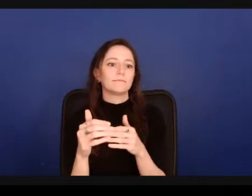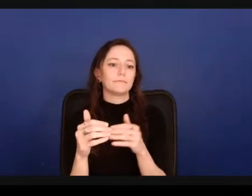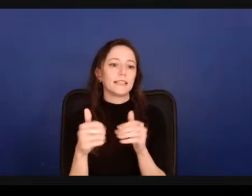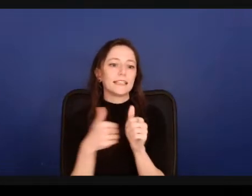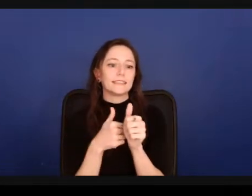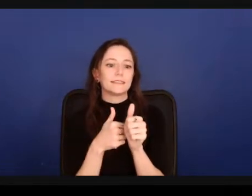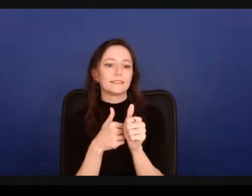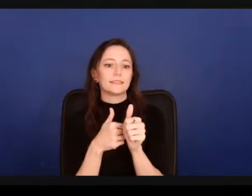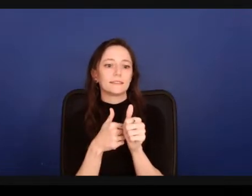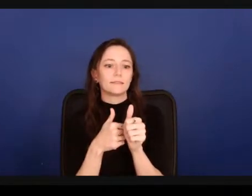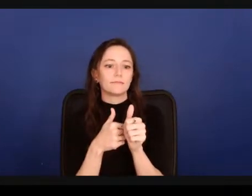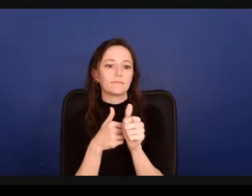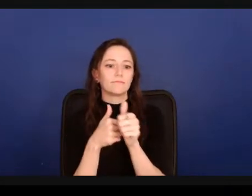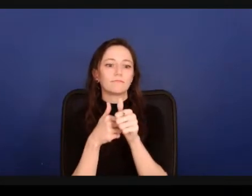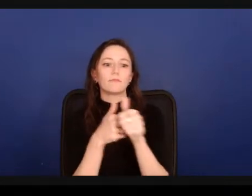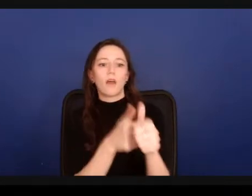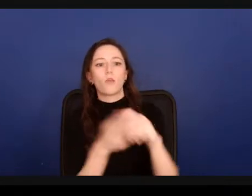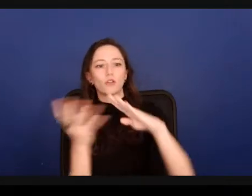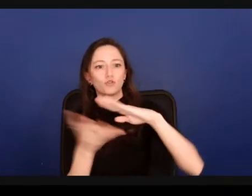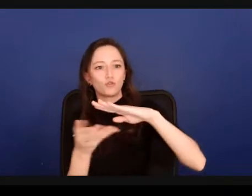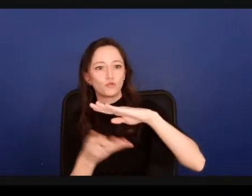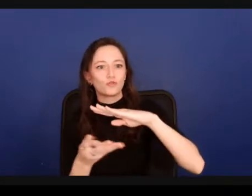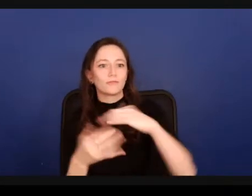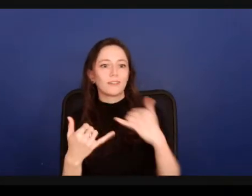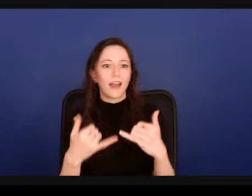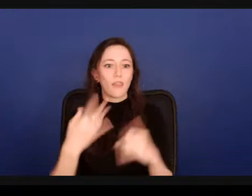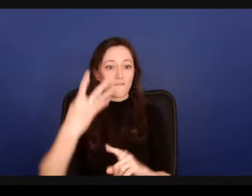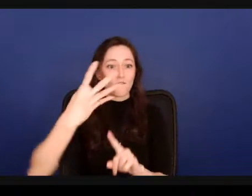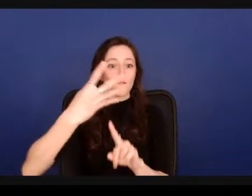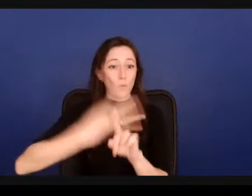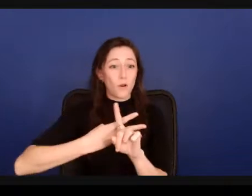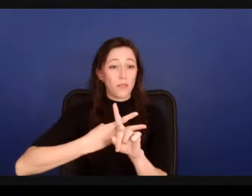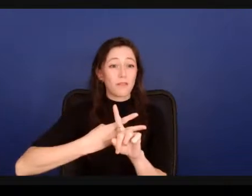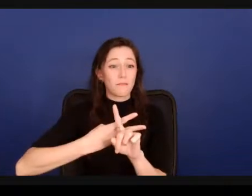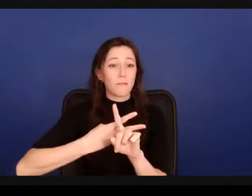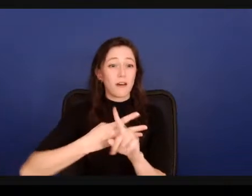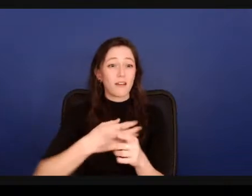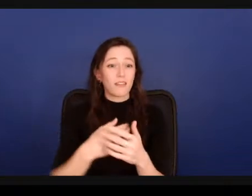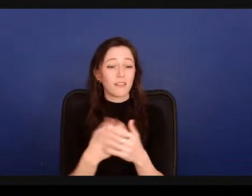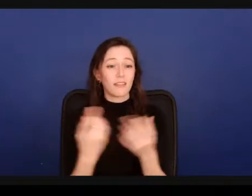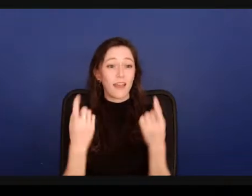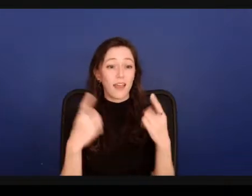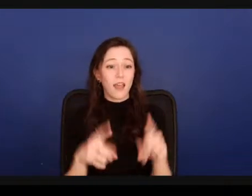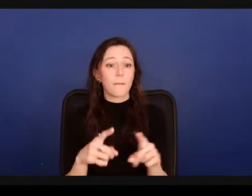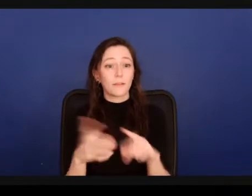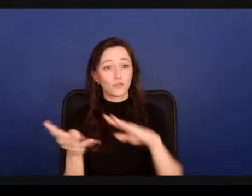into its fourth month, perhaps, right? If you could count it all as one big episode with various pulses.